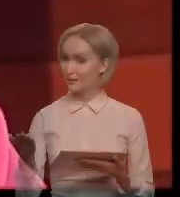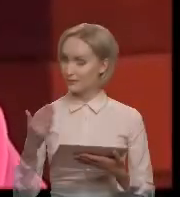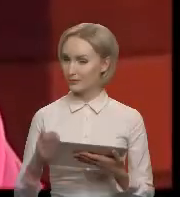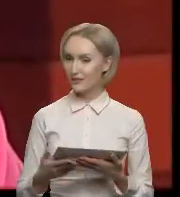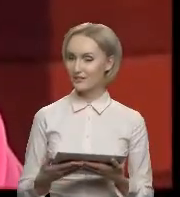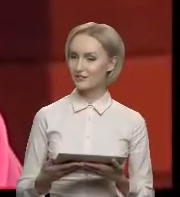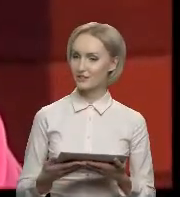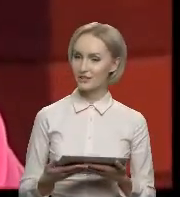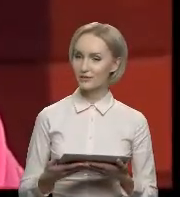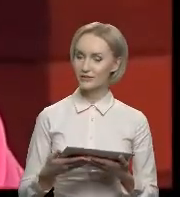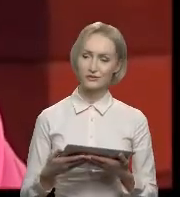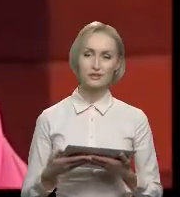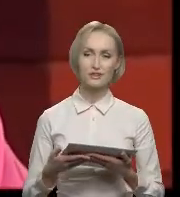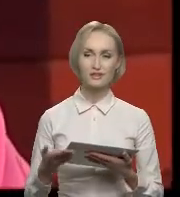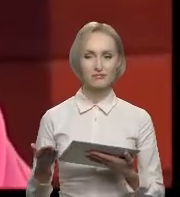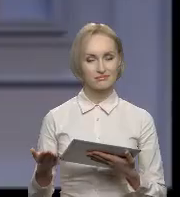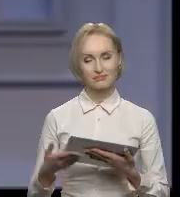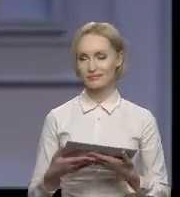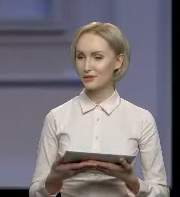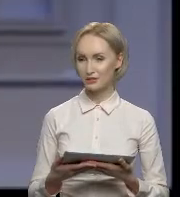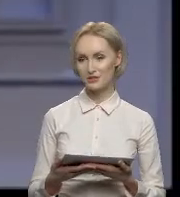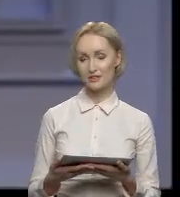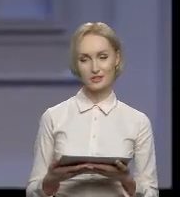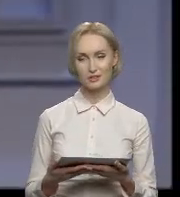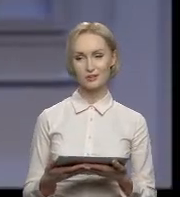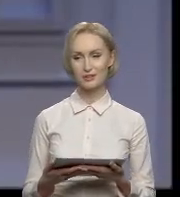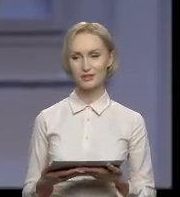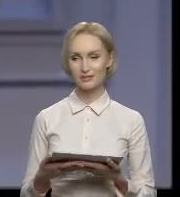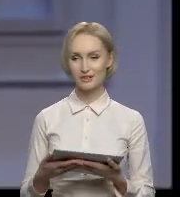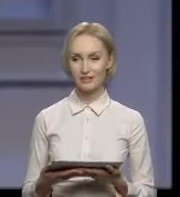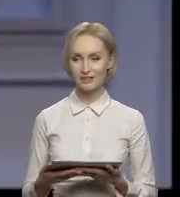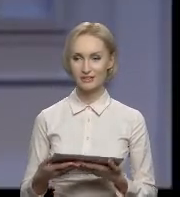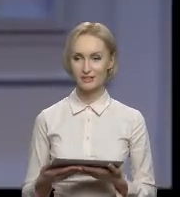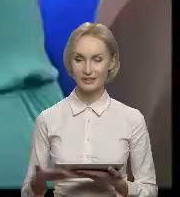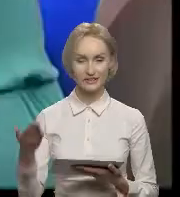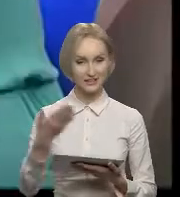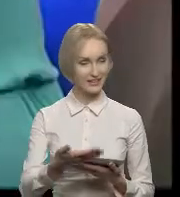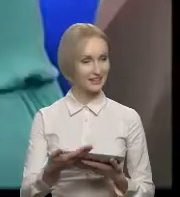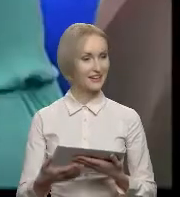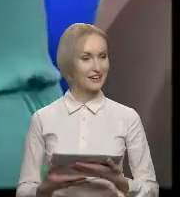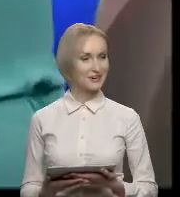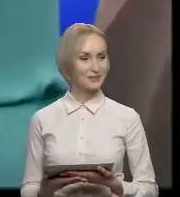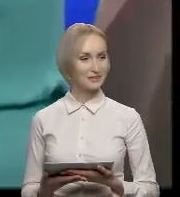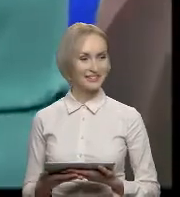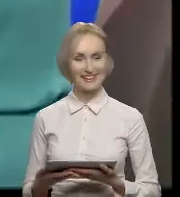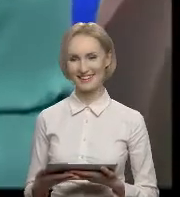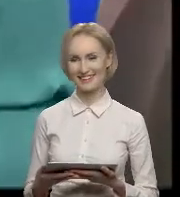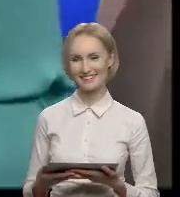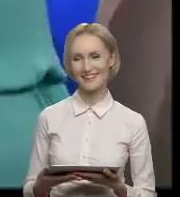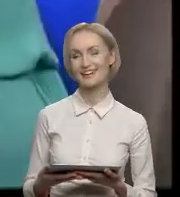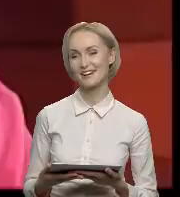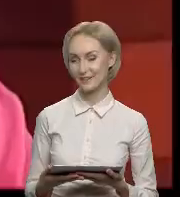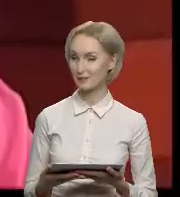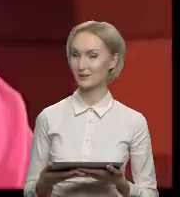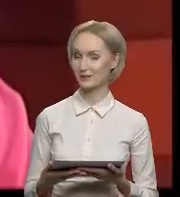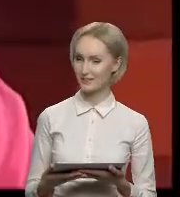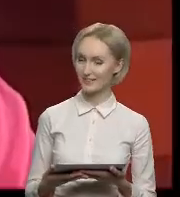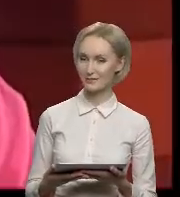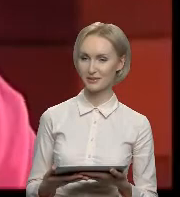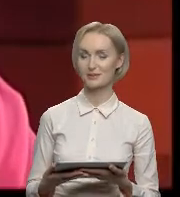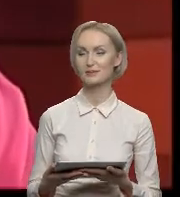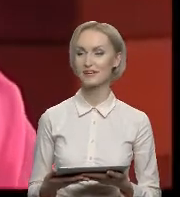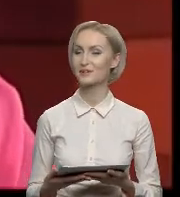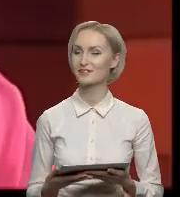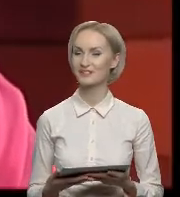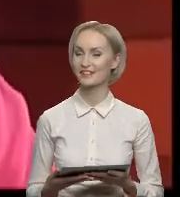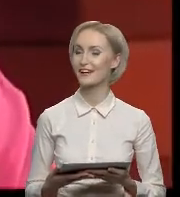one, so when the first in one public. Left. And they gave it to the father. Must have been a bad spanking. I was doing wrong. I